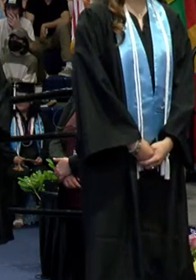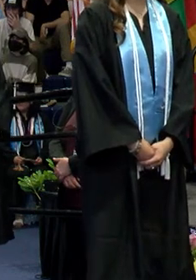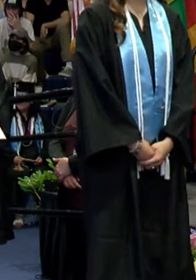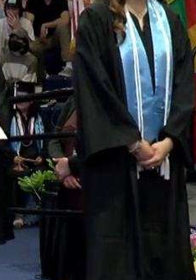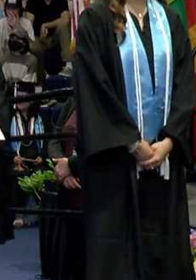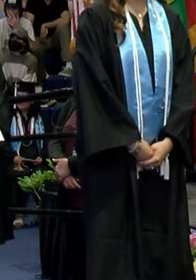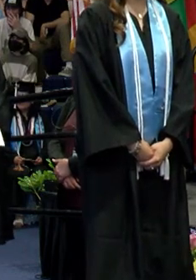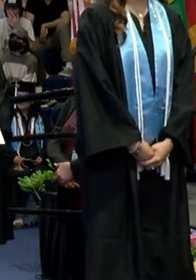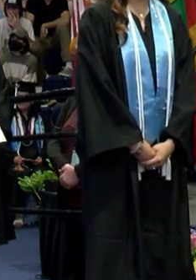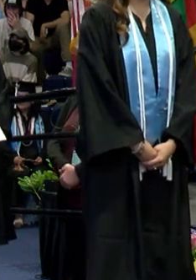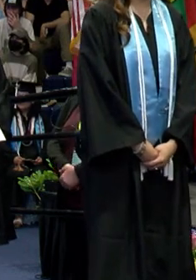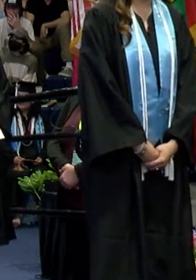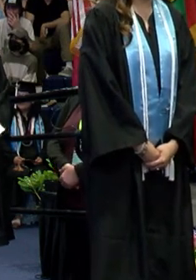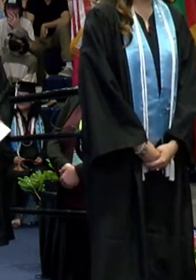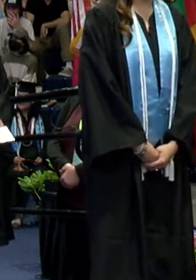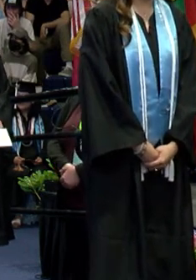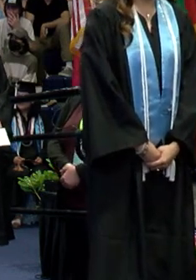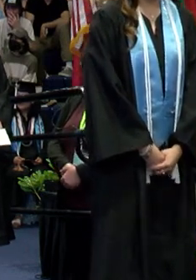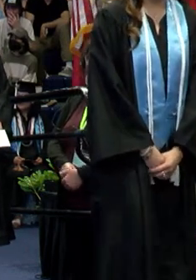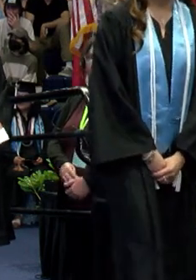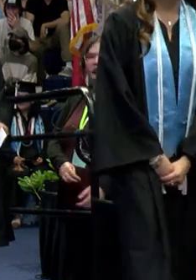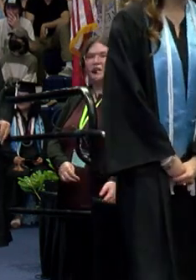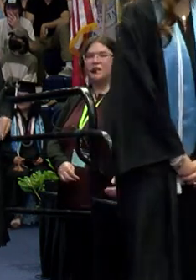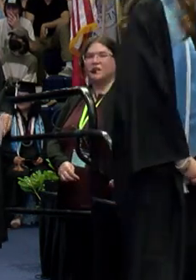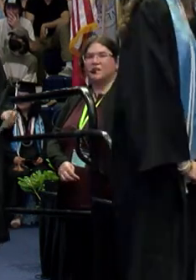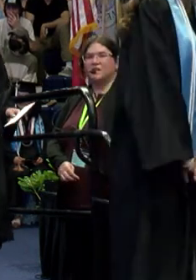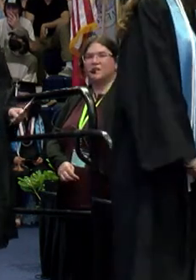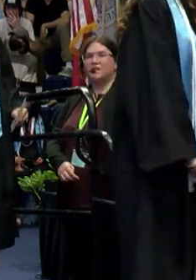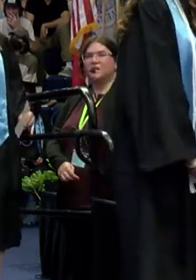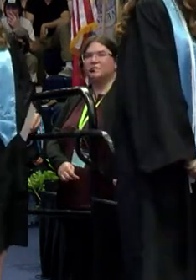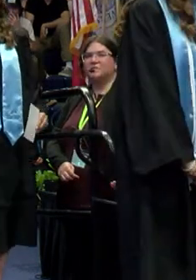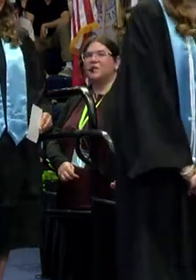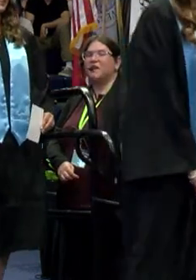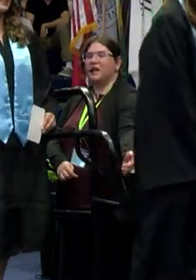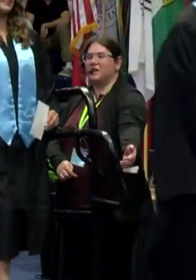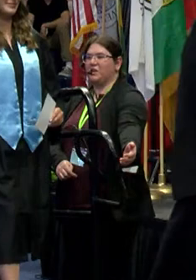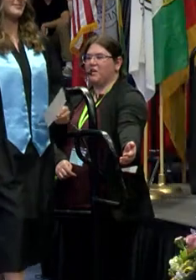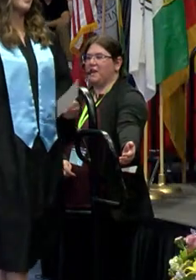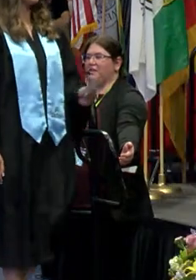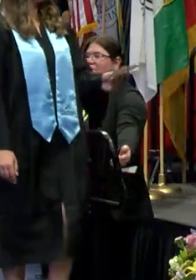Lillian Fu Marie Frase Rail, University Honors College.